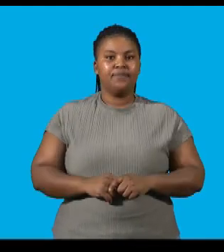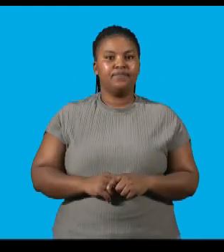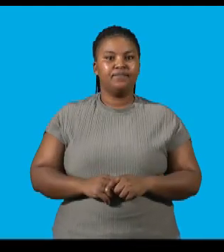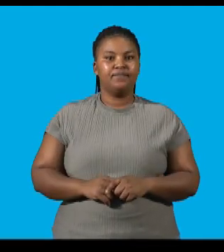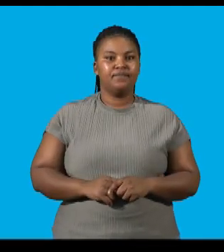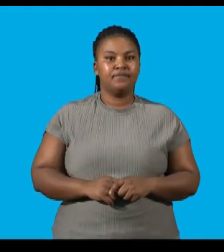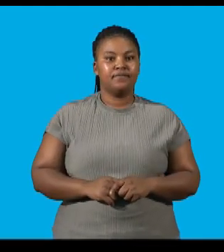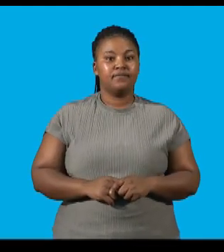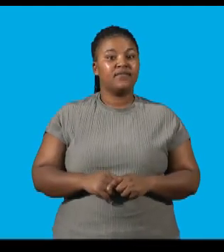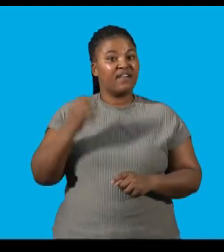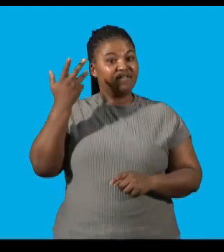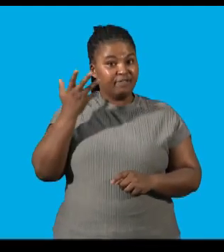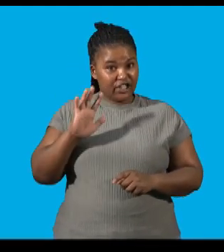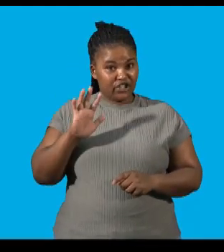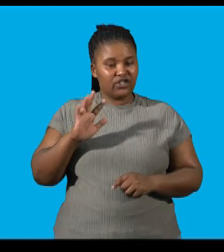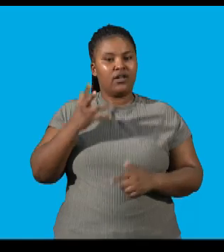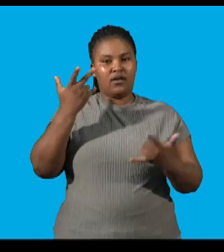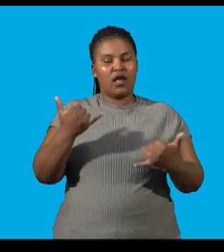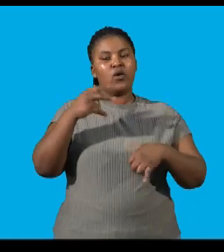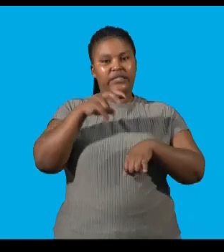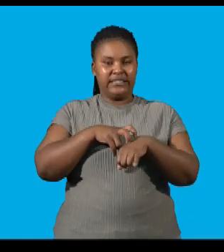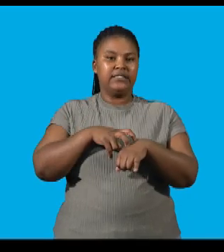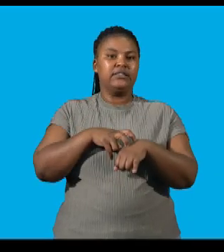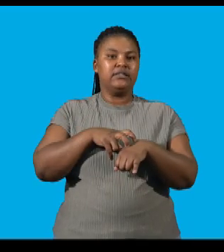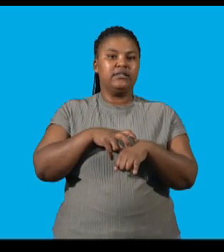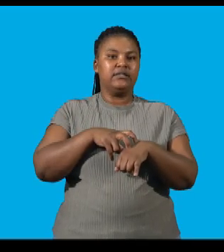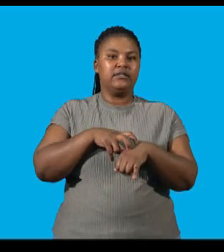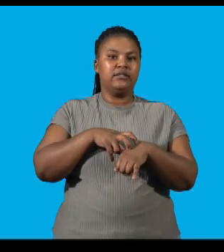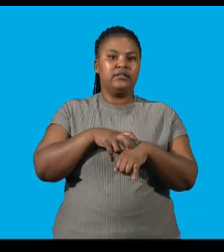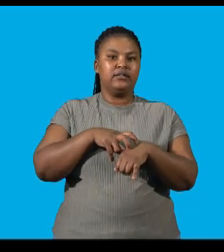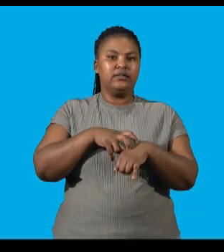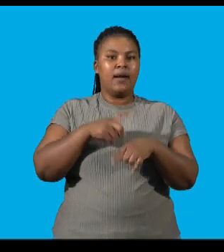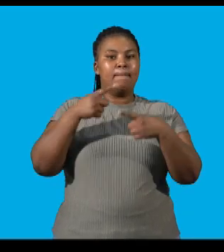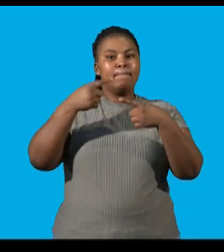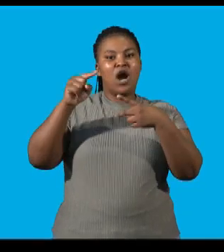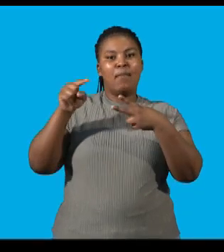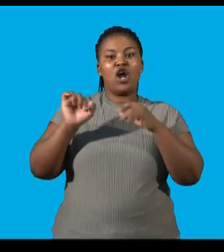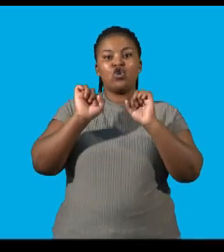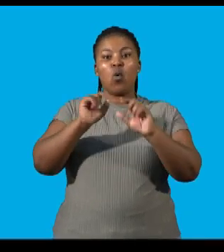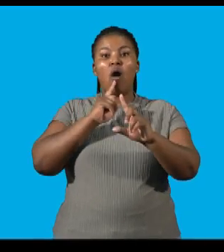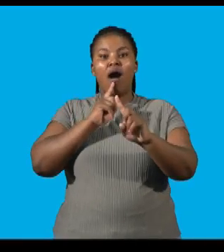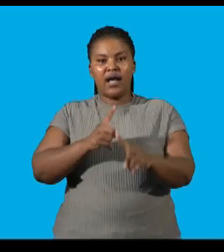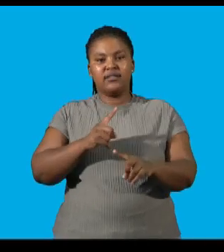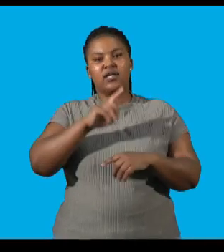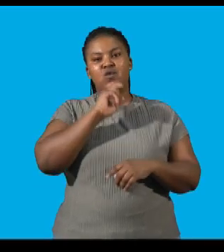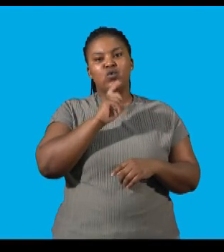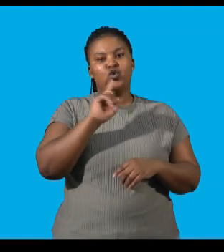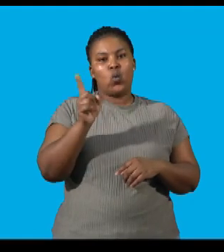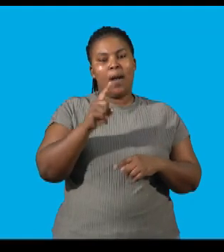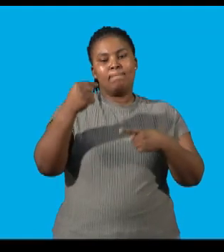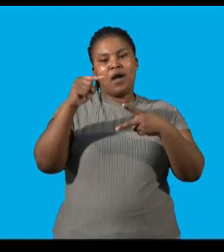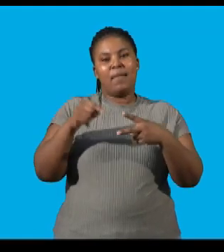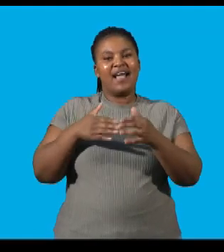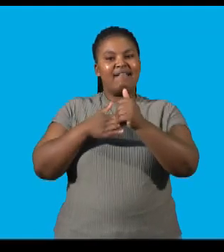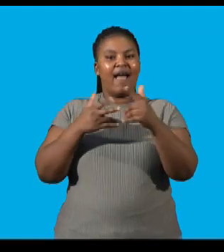questions. Then after that, you now have to mark your answers